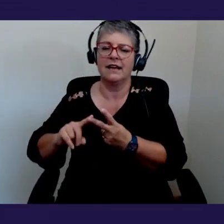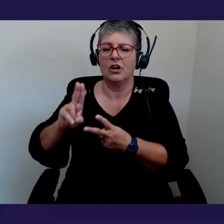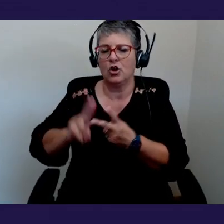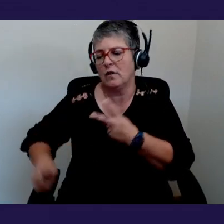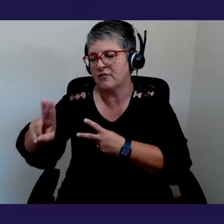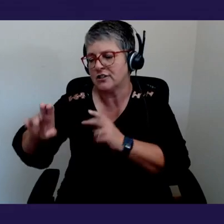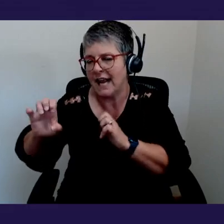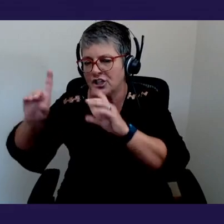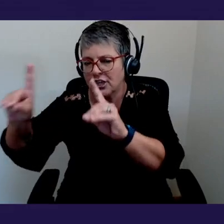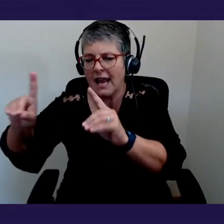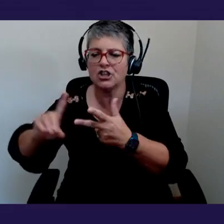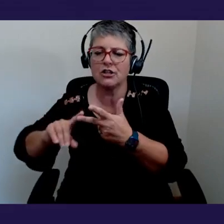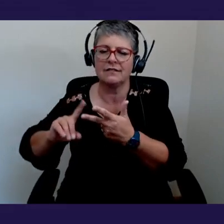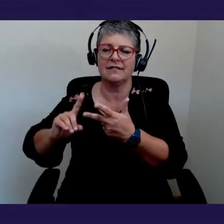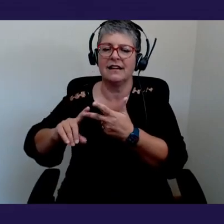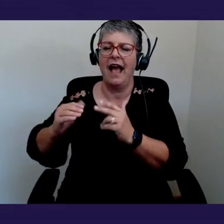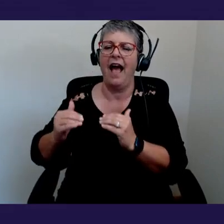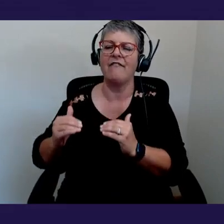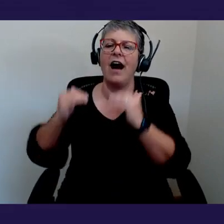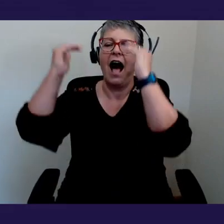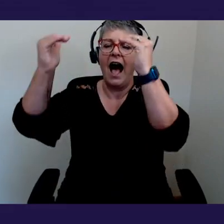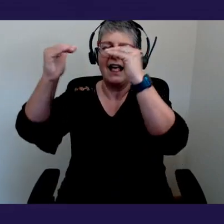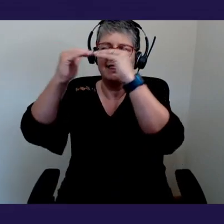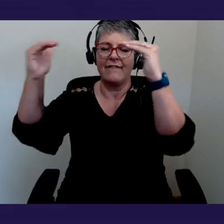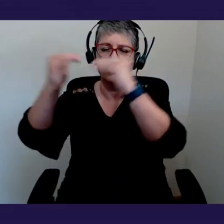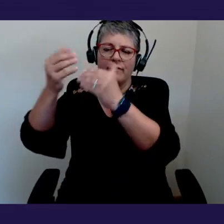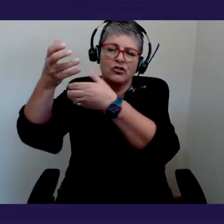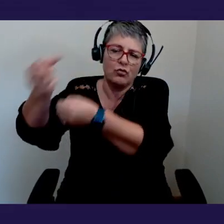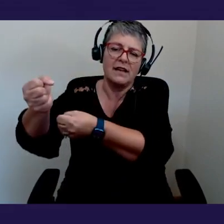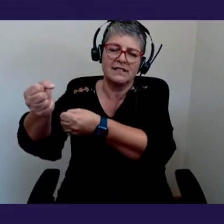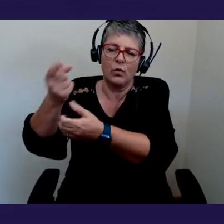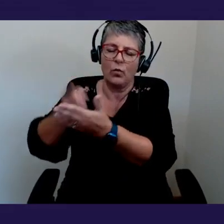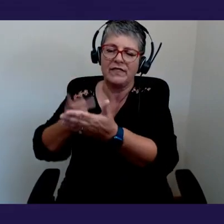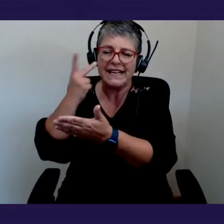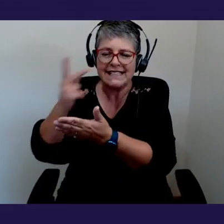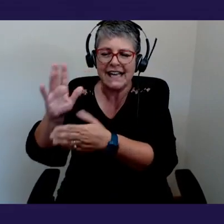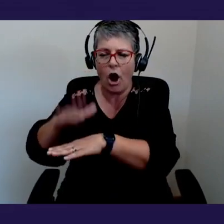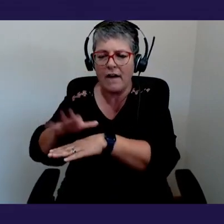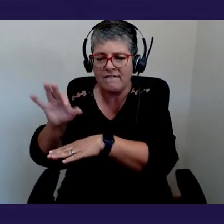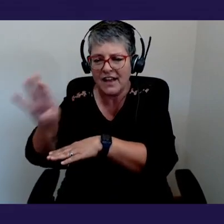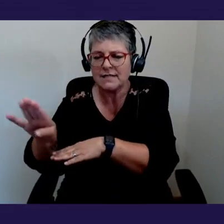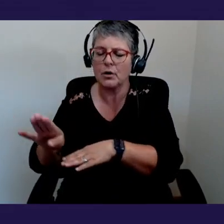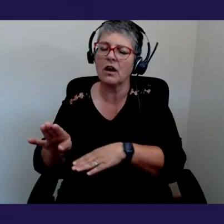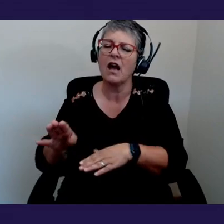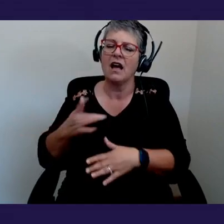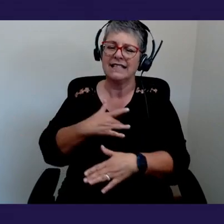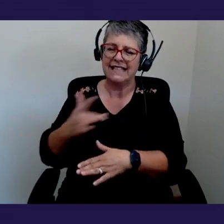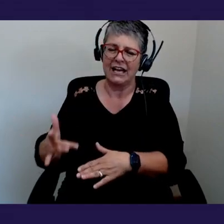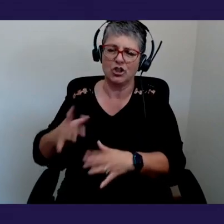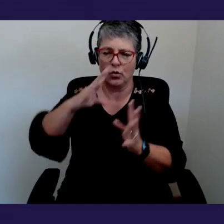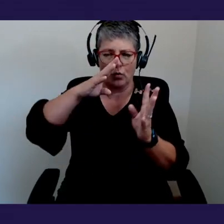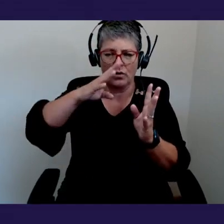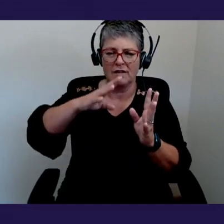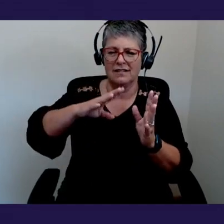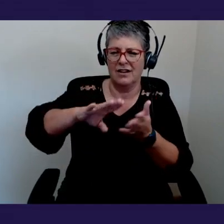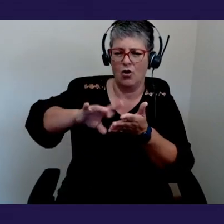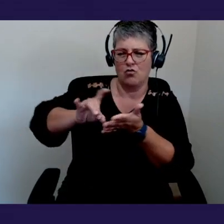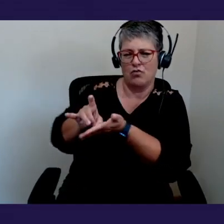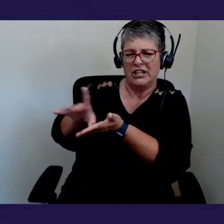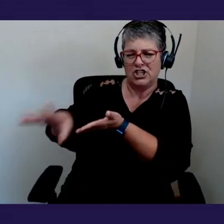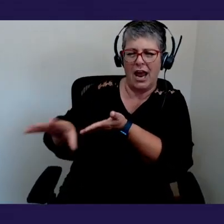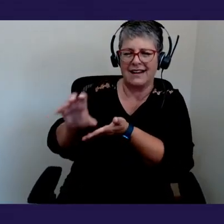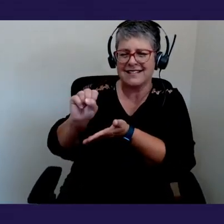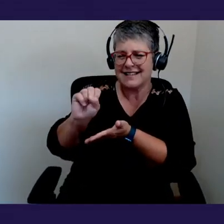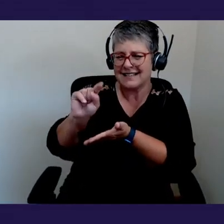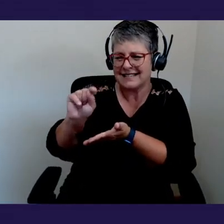see on Facebook are 3.5 times more likely to reject statins than other people after accounting for confounders. You